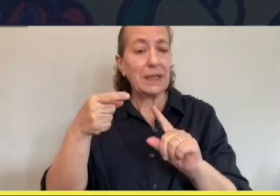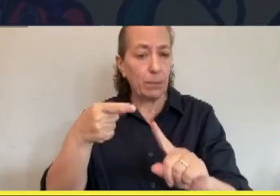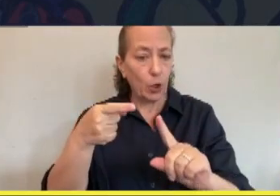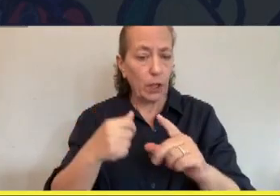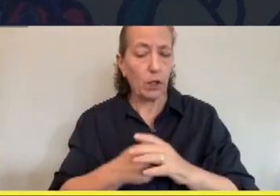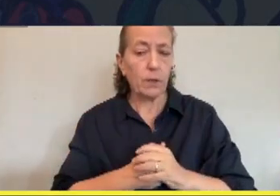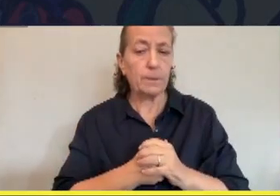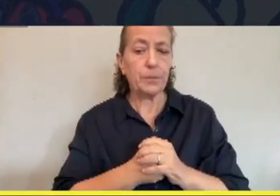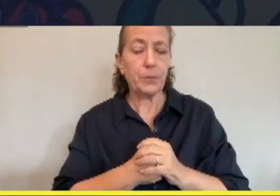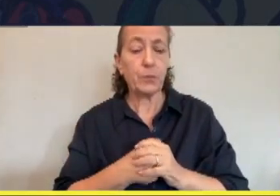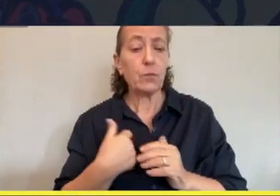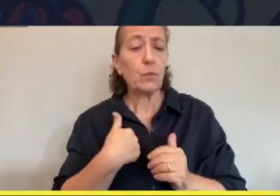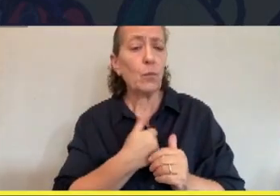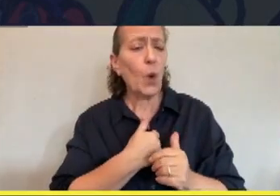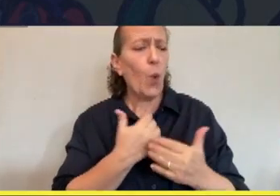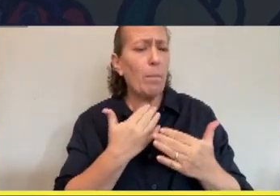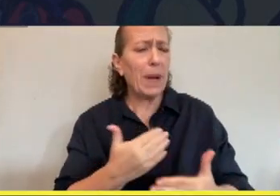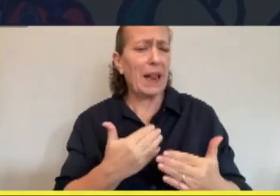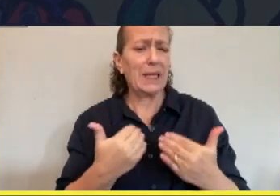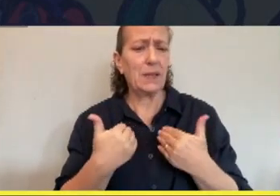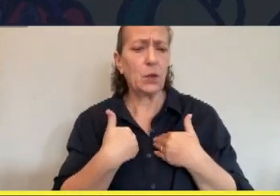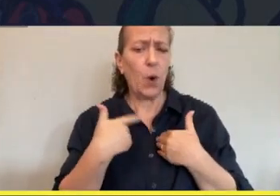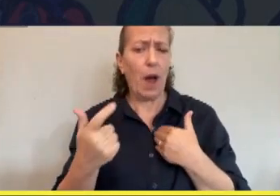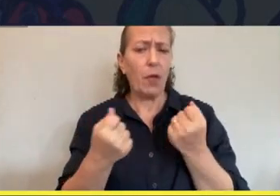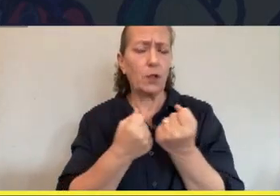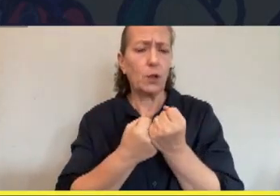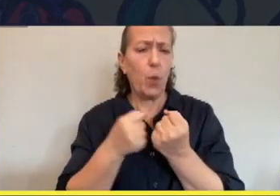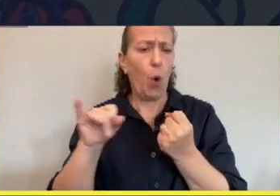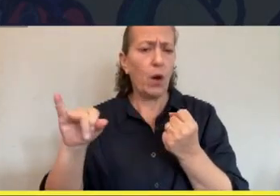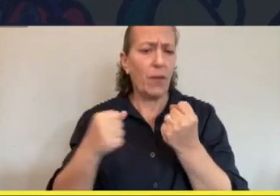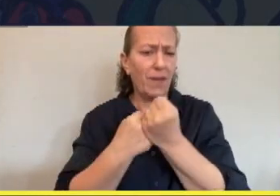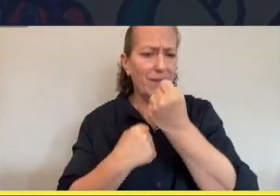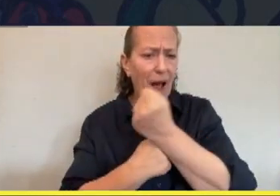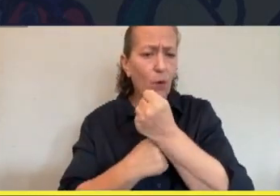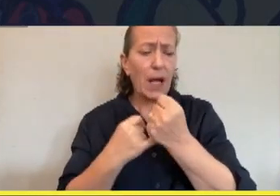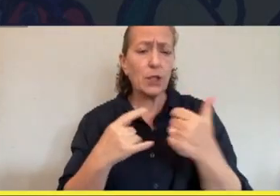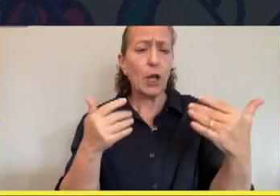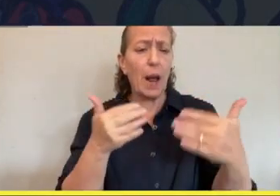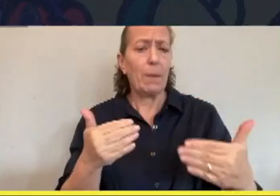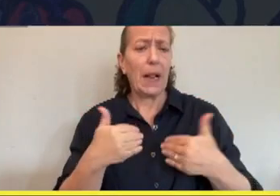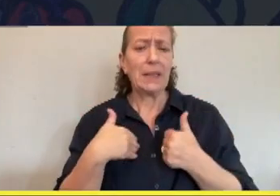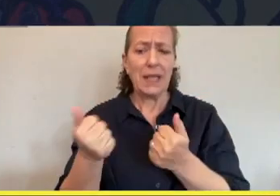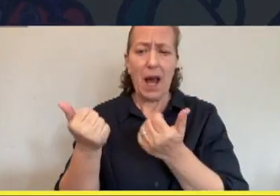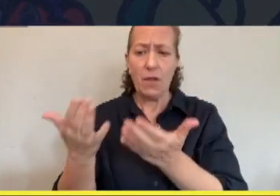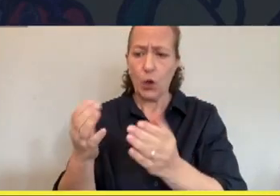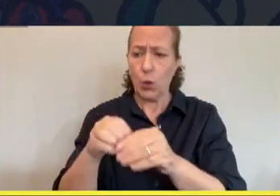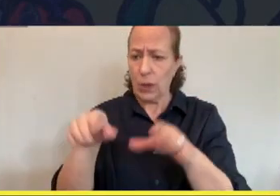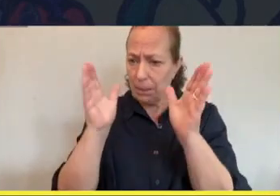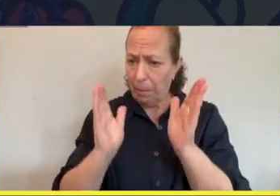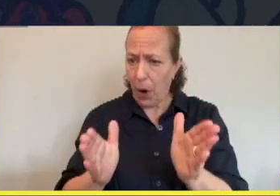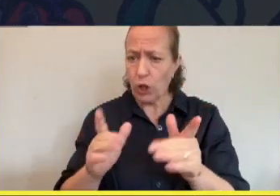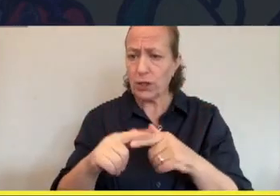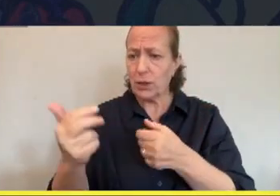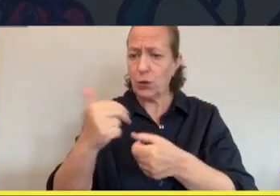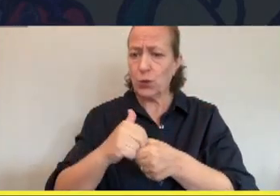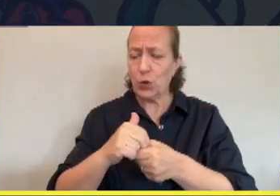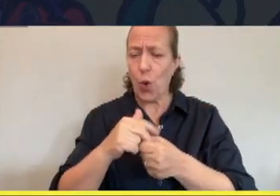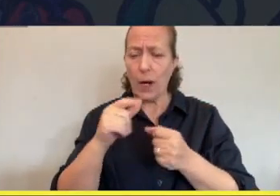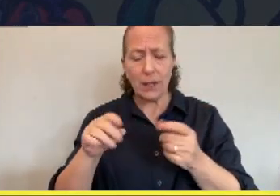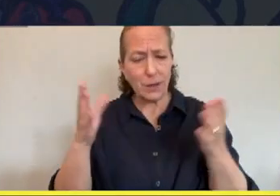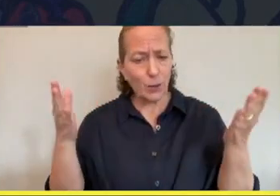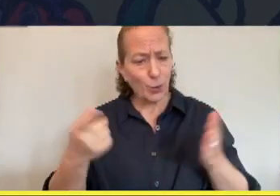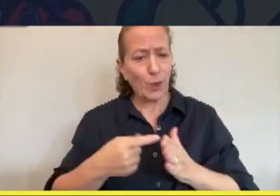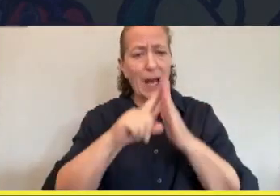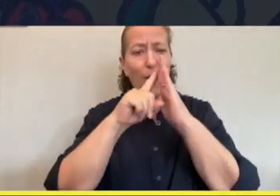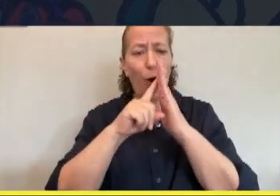We're pleased so much to have the support of the foundation and pleased to have you in person to join us to kick off the event. Dr.